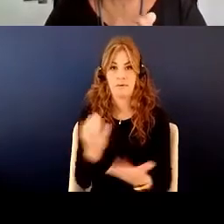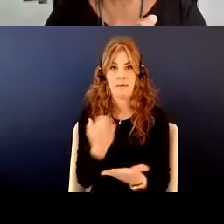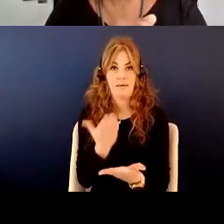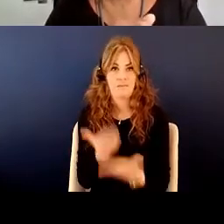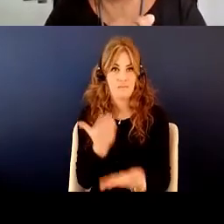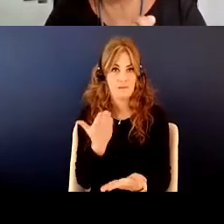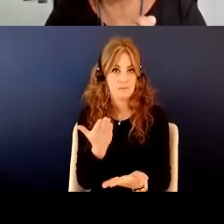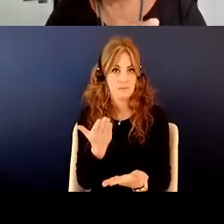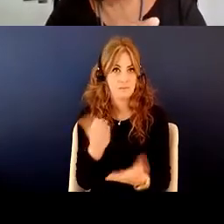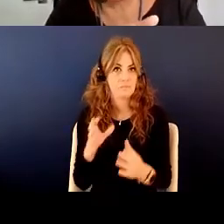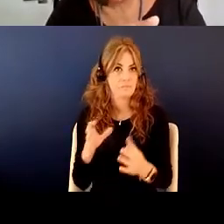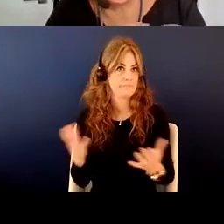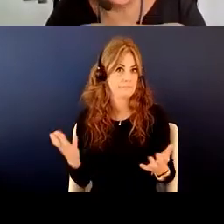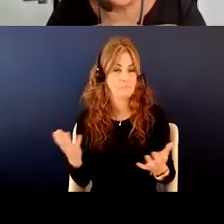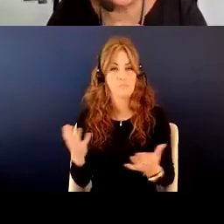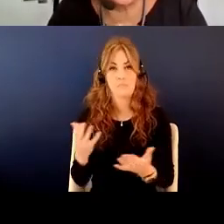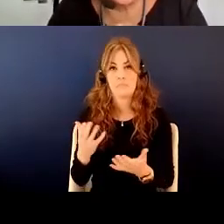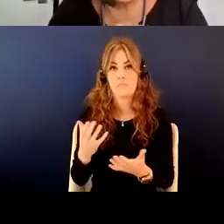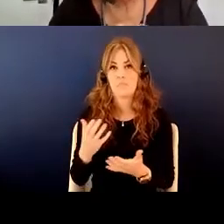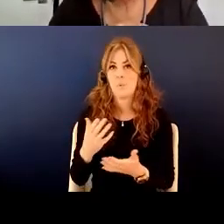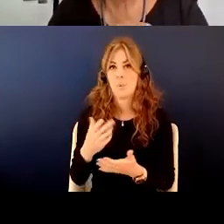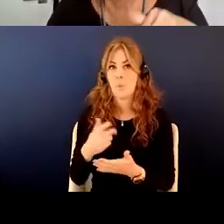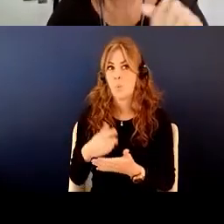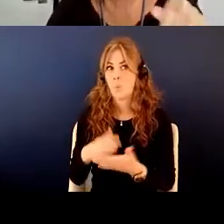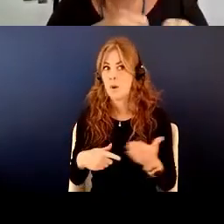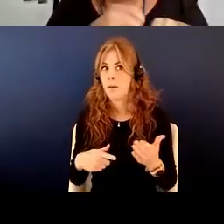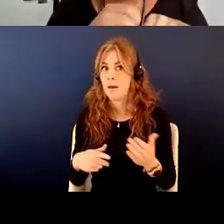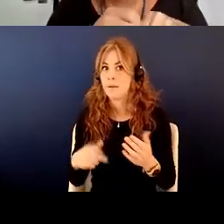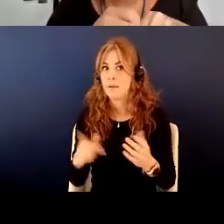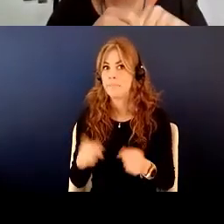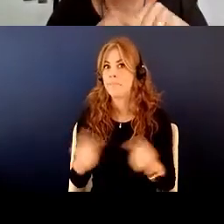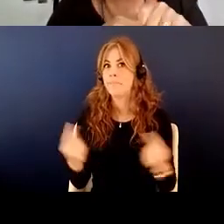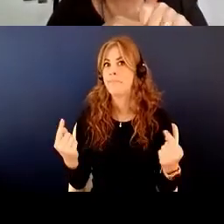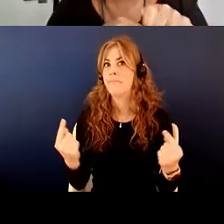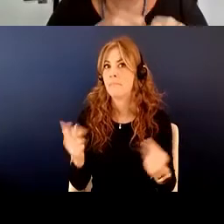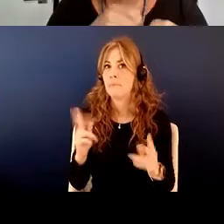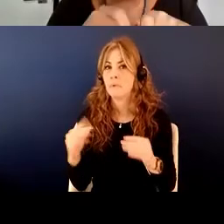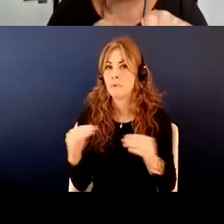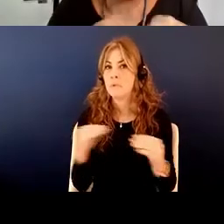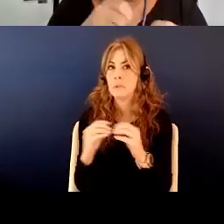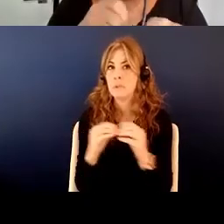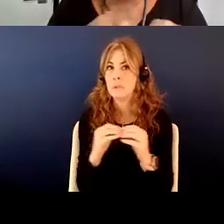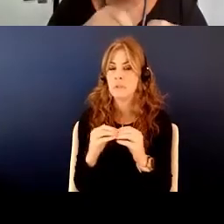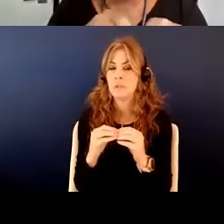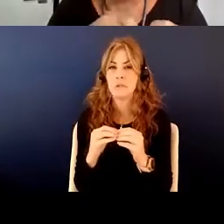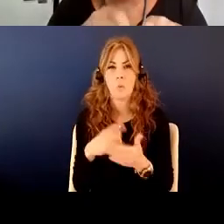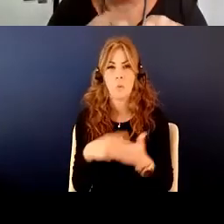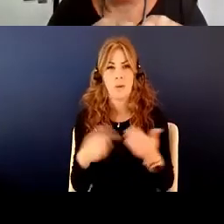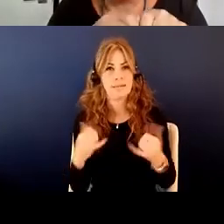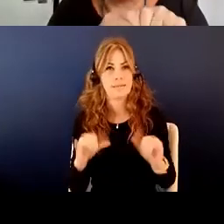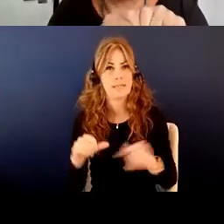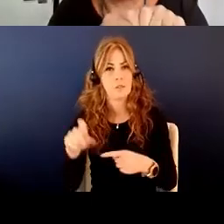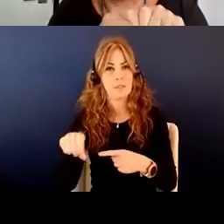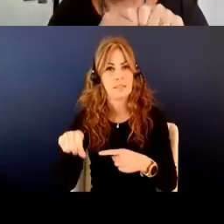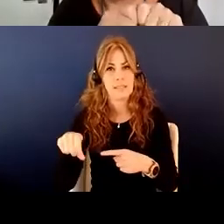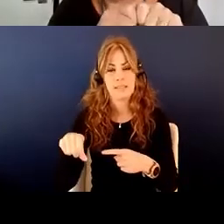So, what are the controversies in the field? What are things that are still needing to